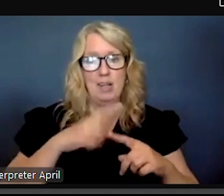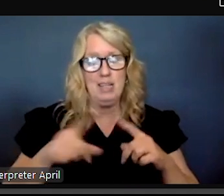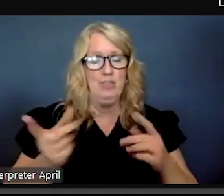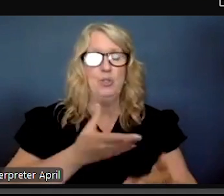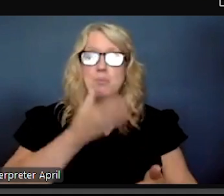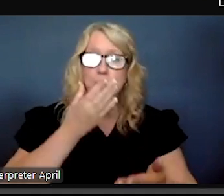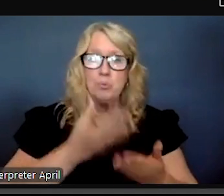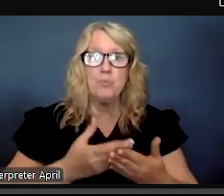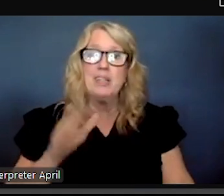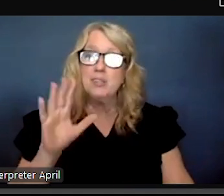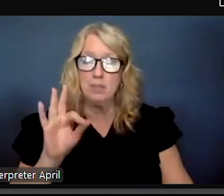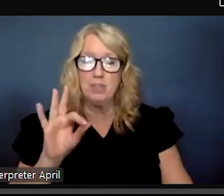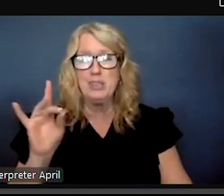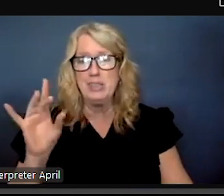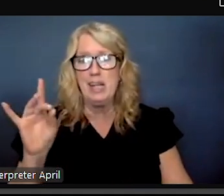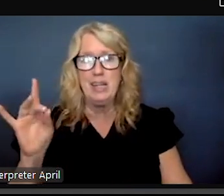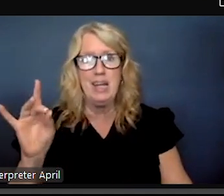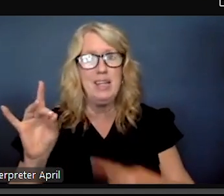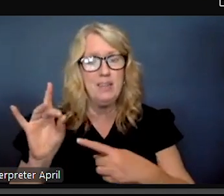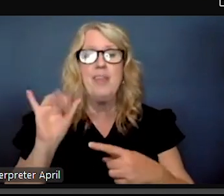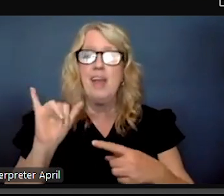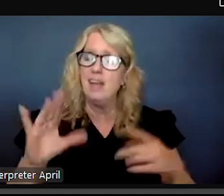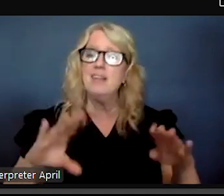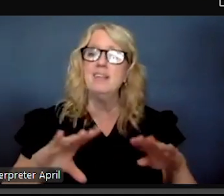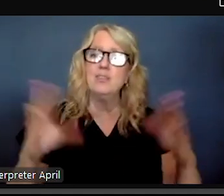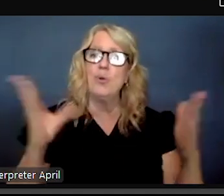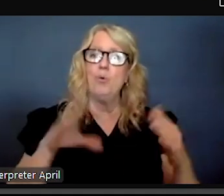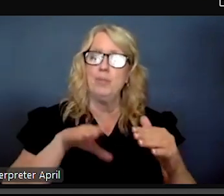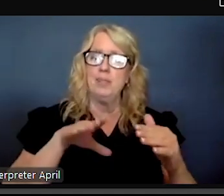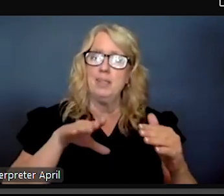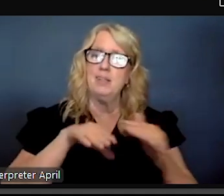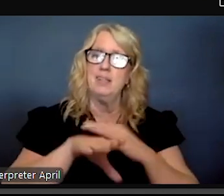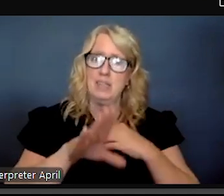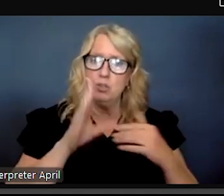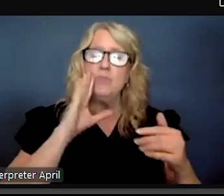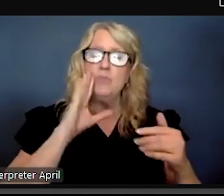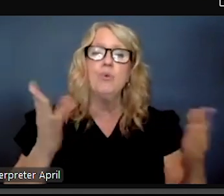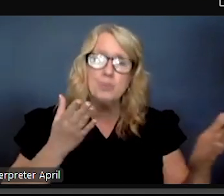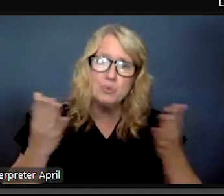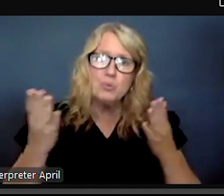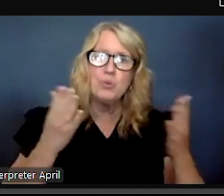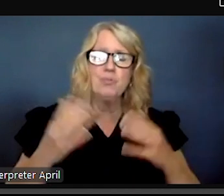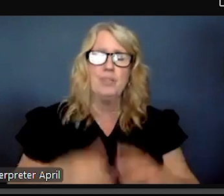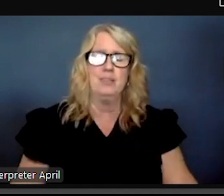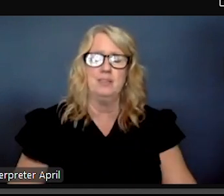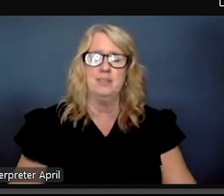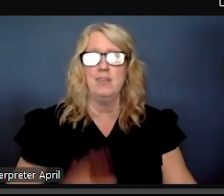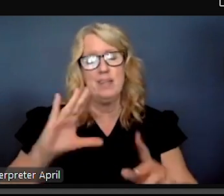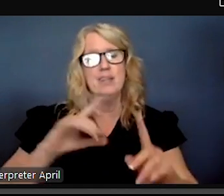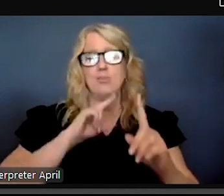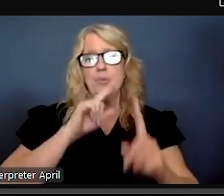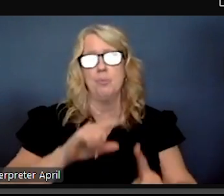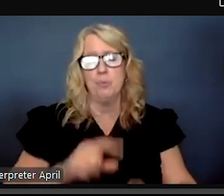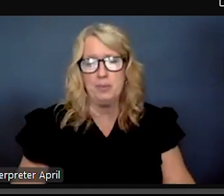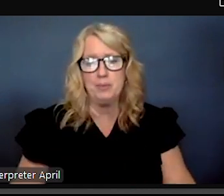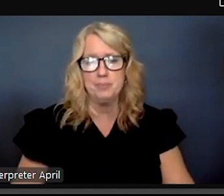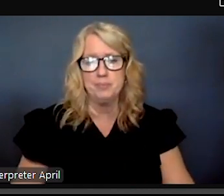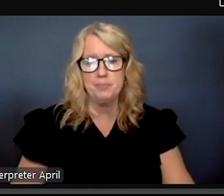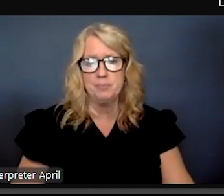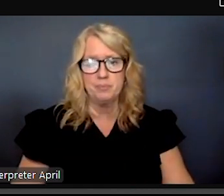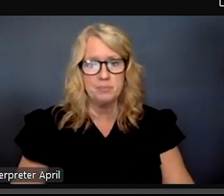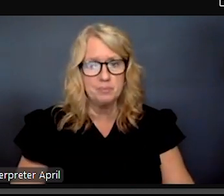to be, especially 988's proven to be a gateway. It's literally proving to be a gateway to service delivery if that's what folks want.